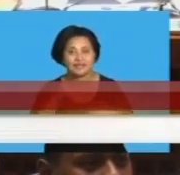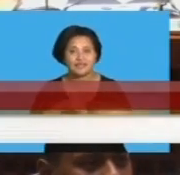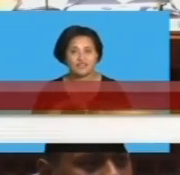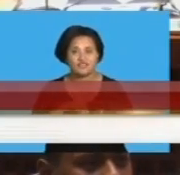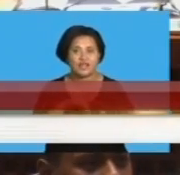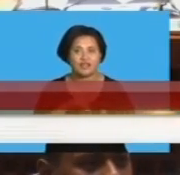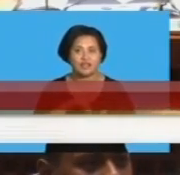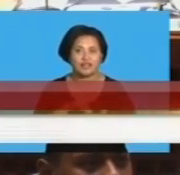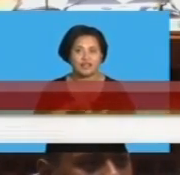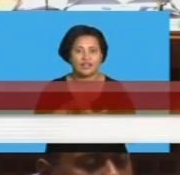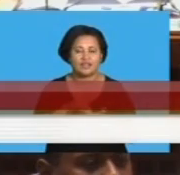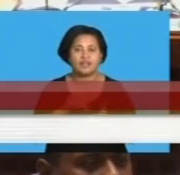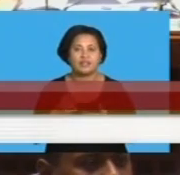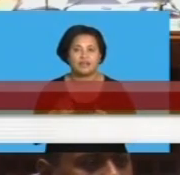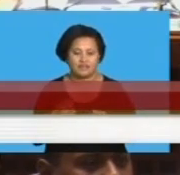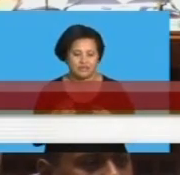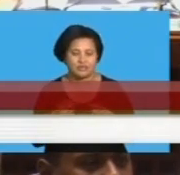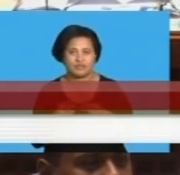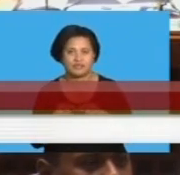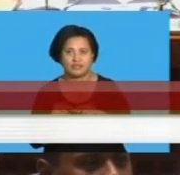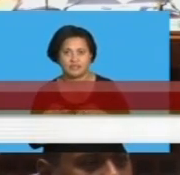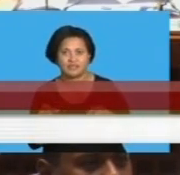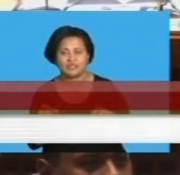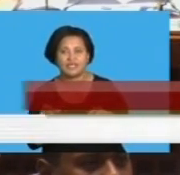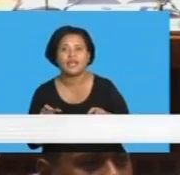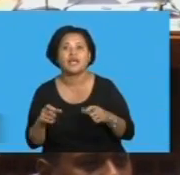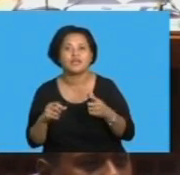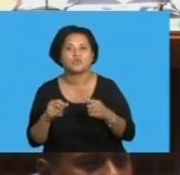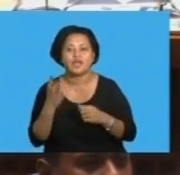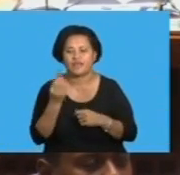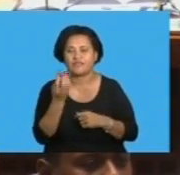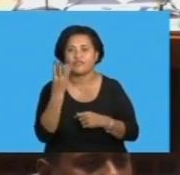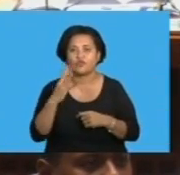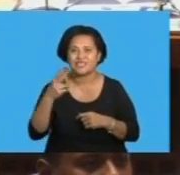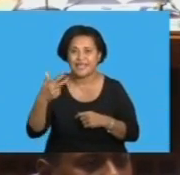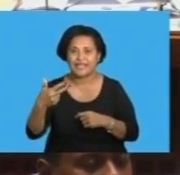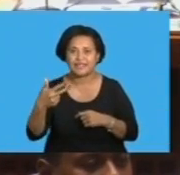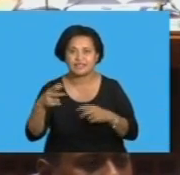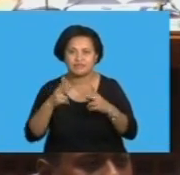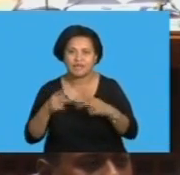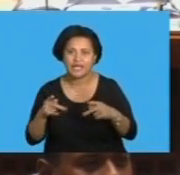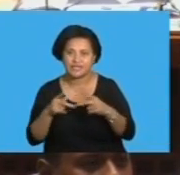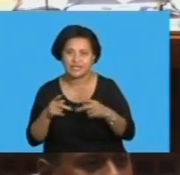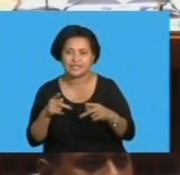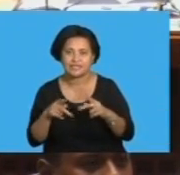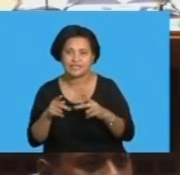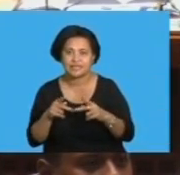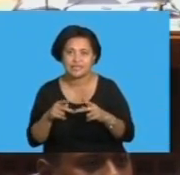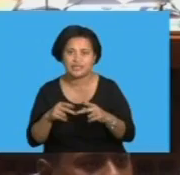have sugar, drainage work has been undertaken in 48 locations with a total cost of